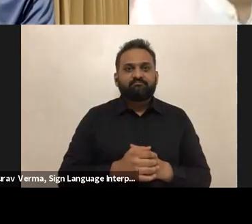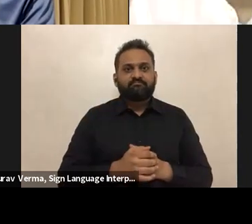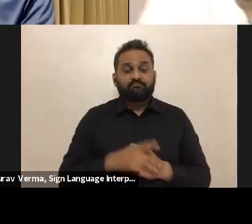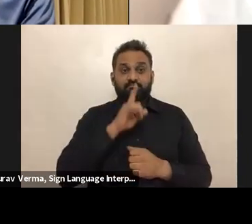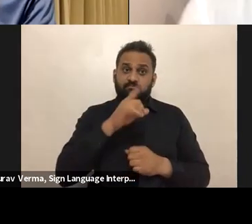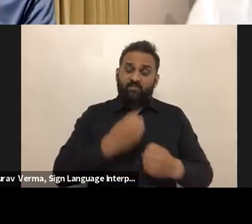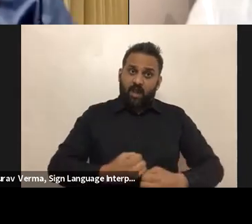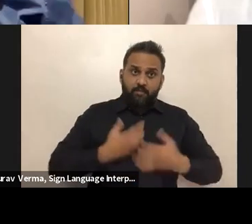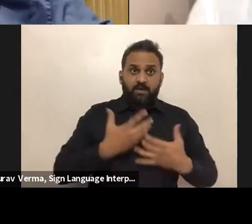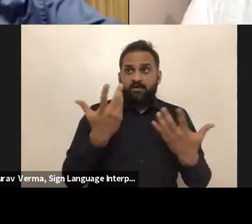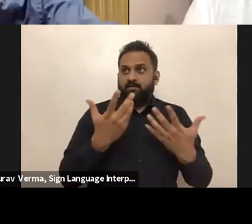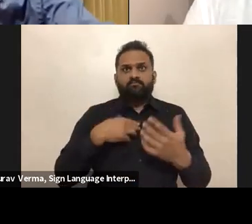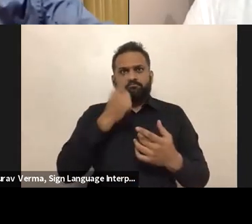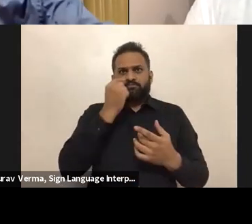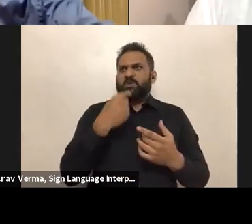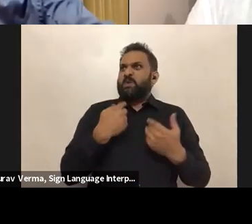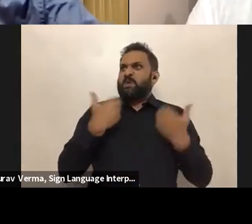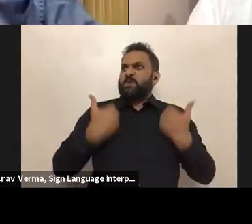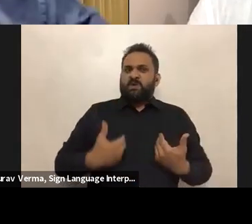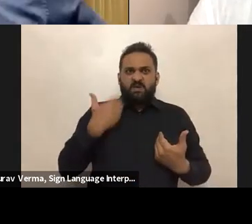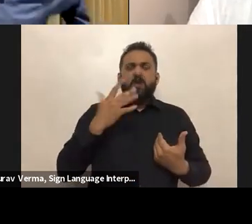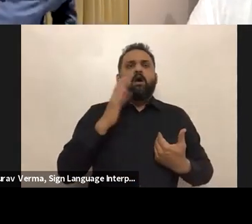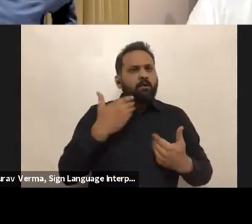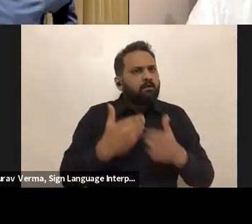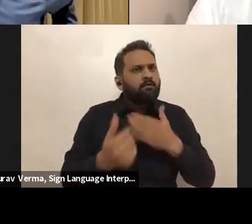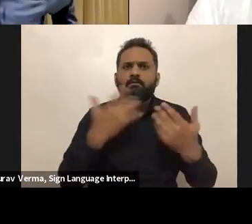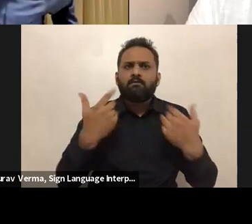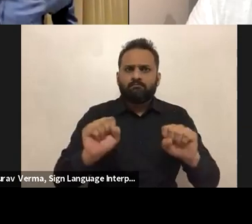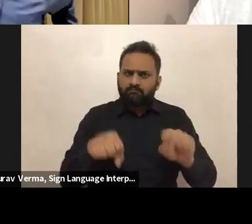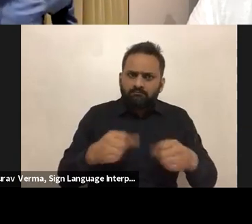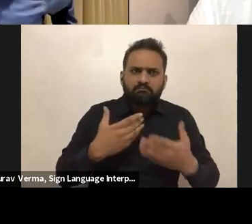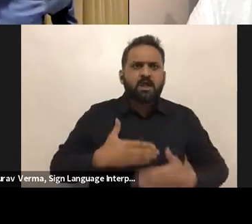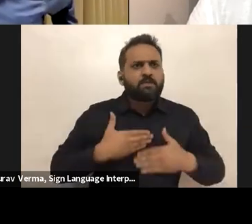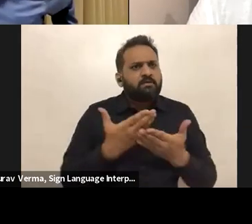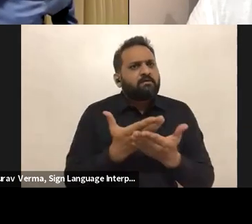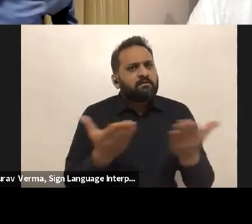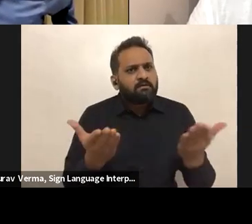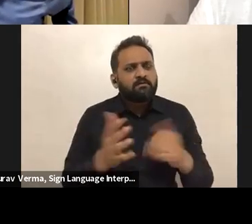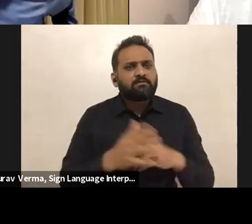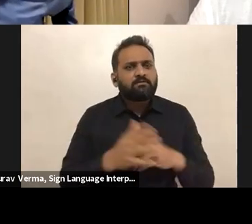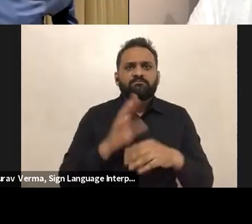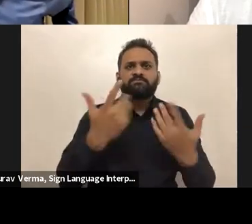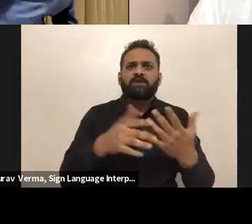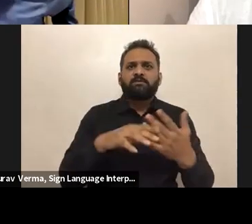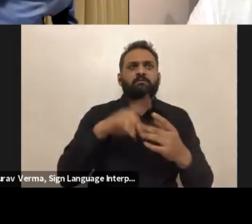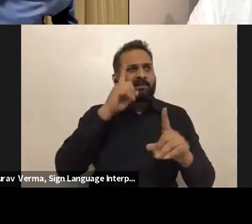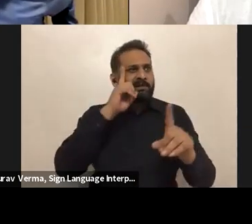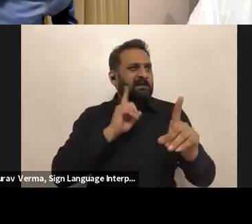queer adults on screen in cinema, being people of the color, being non-binary,